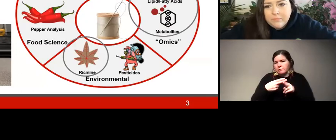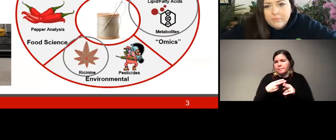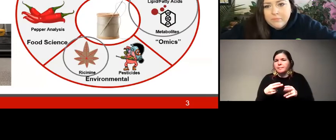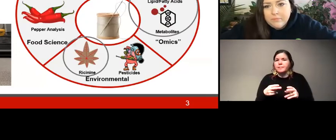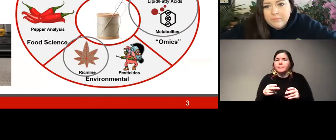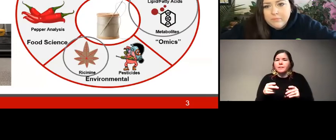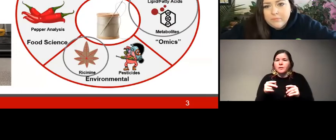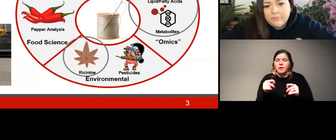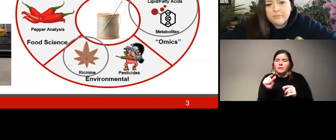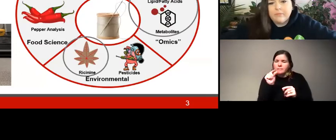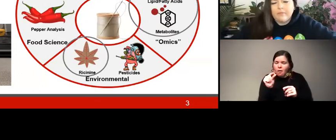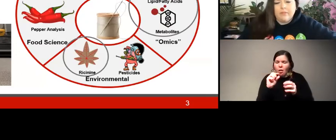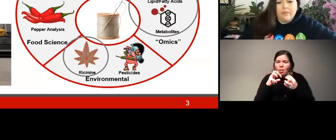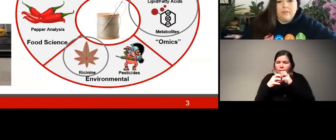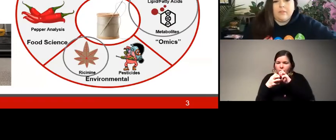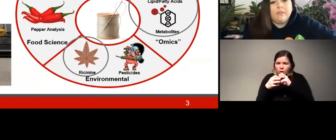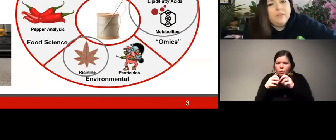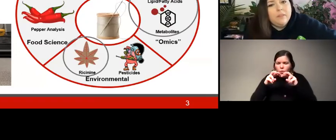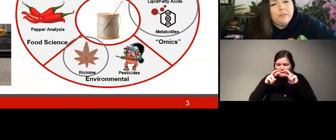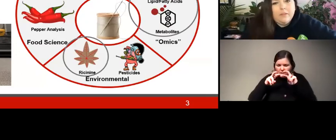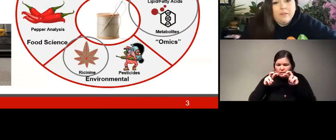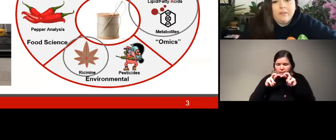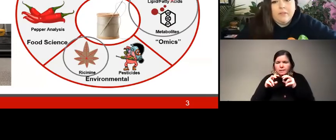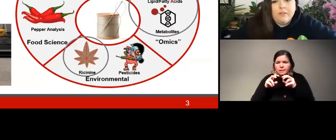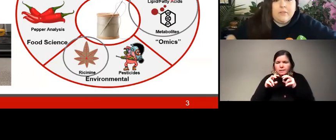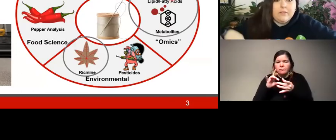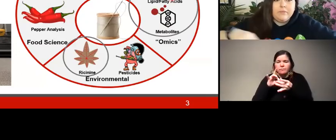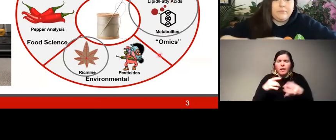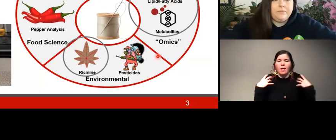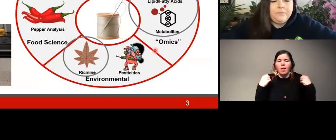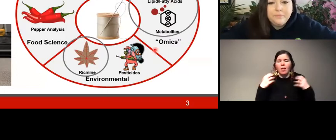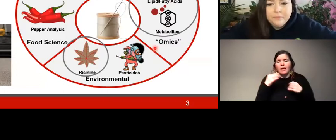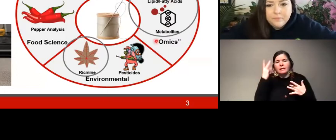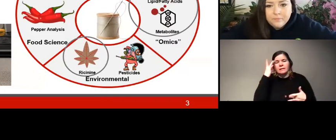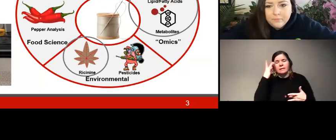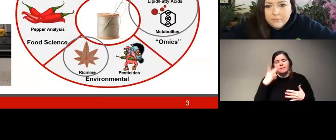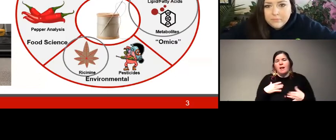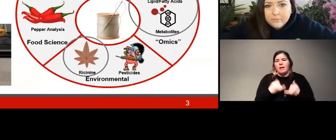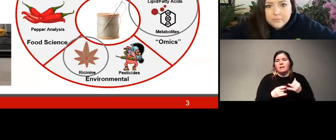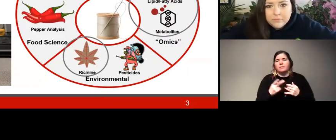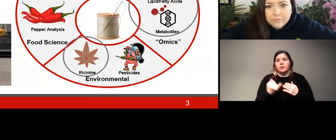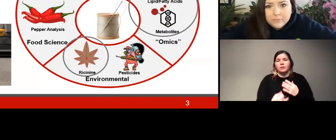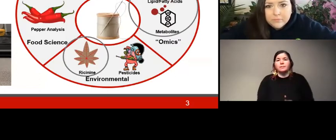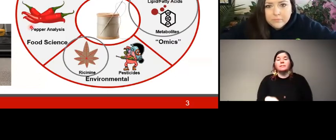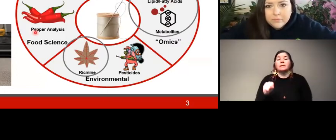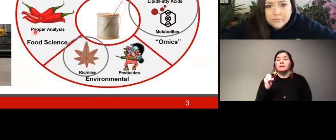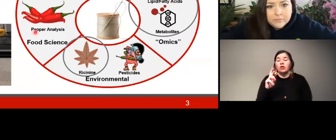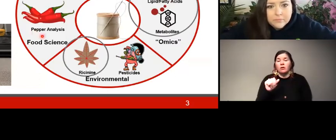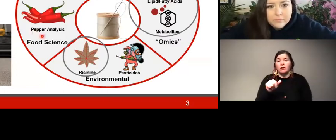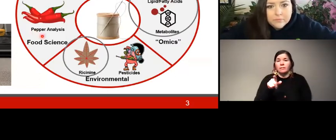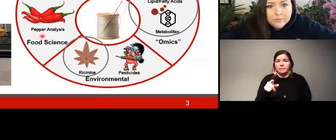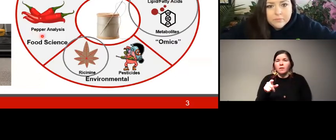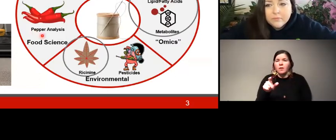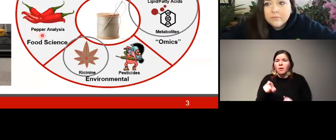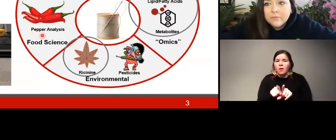at really small molecules to tell me something about health and disease. So that was my last project. Sierra, on the other hand, she also did a forensics project and